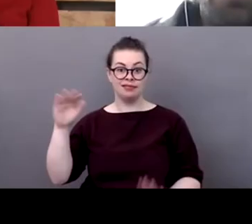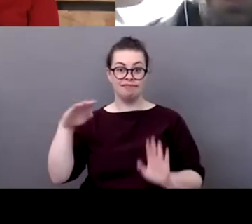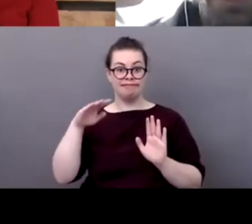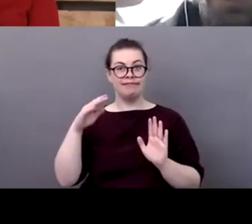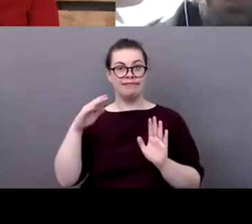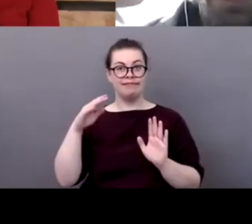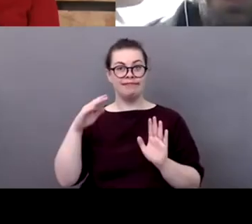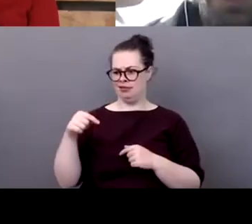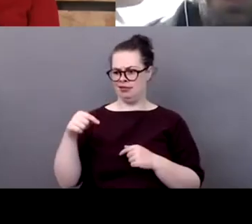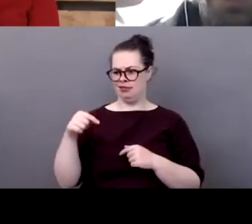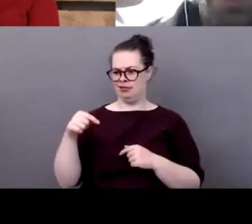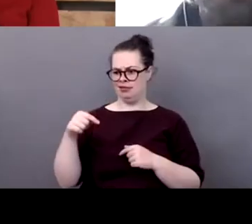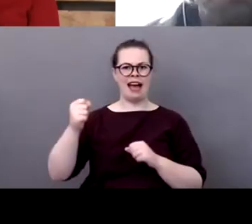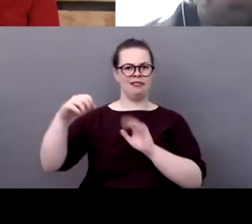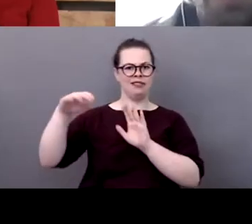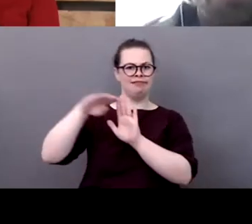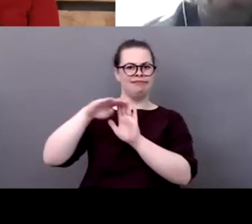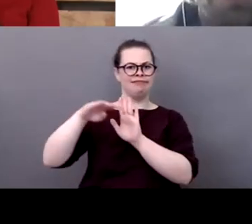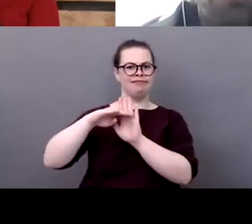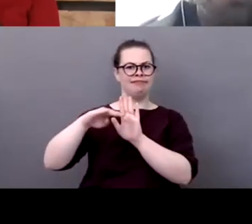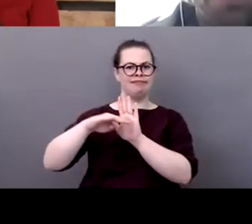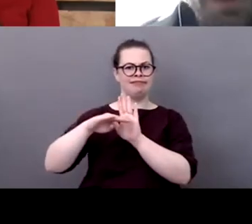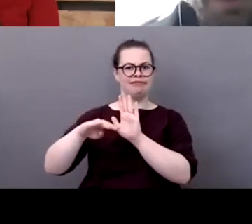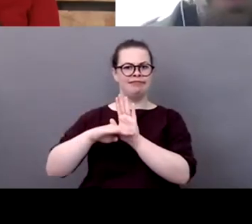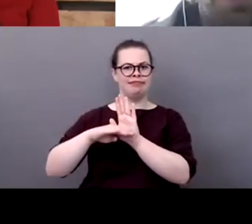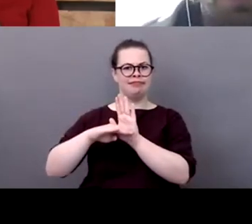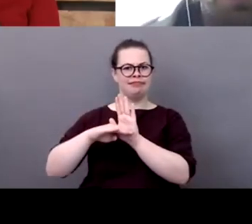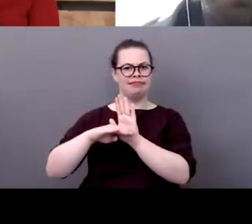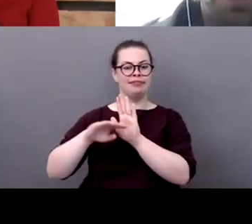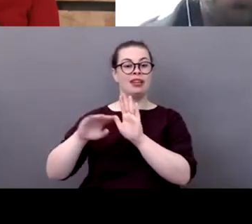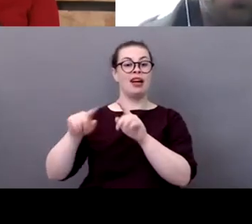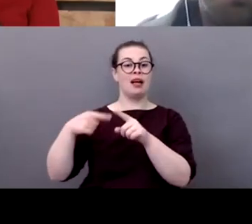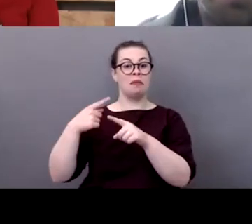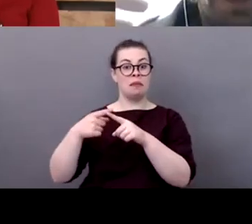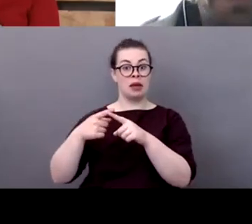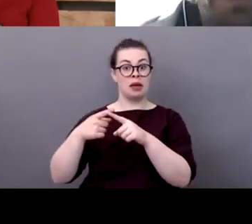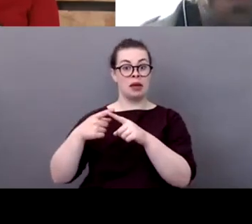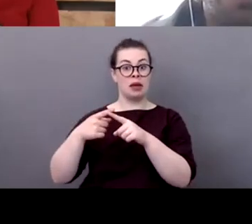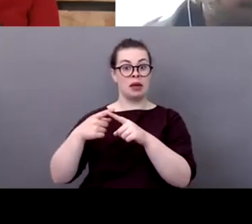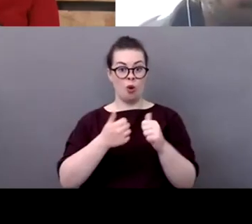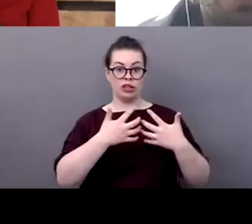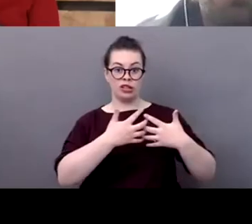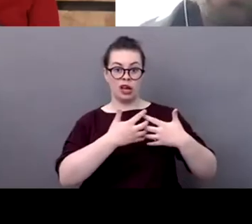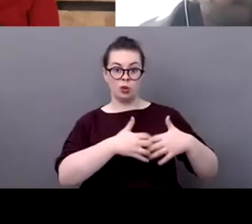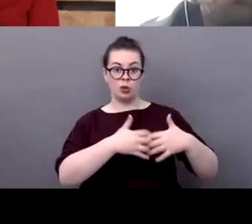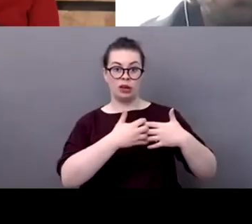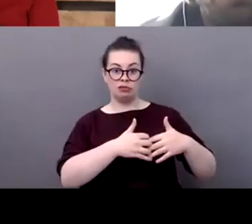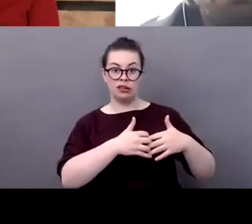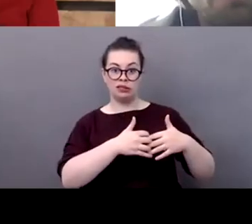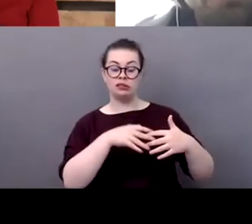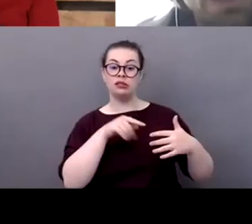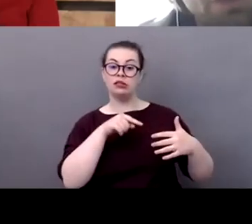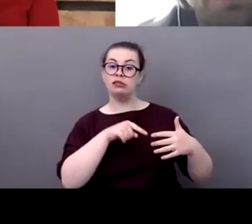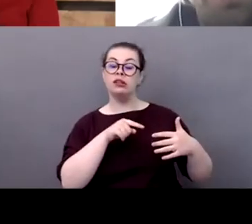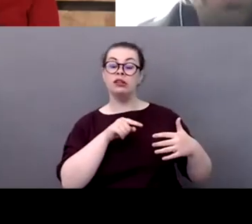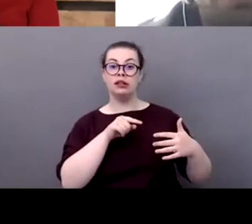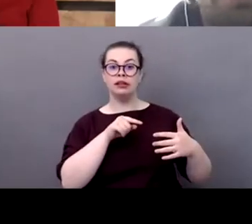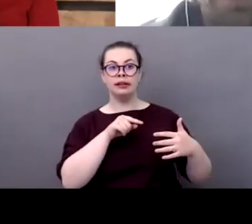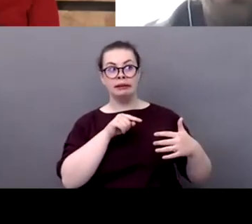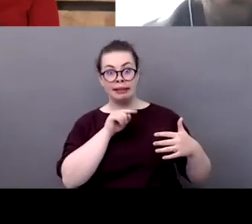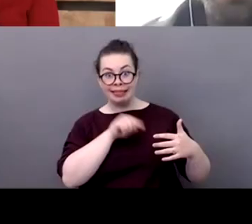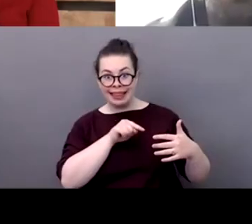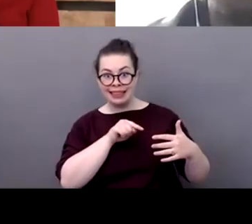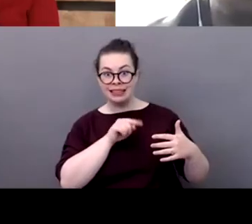on the hard goods, like sports equipment. There are going to be taxes on them so that we make sure that